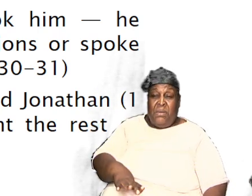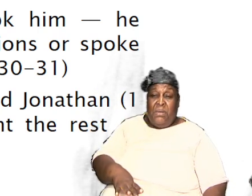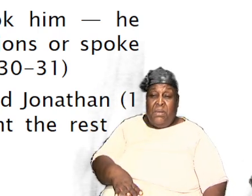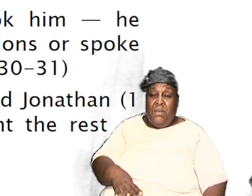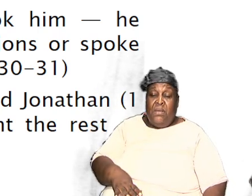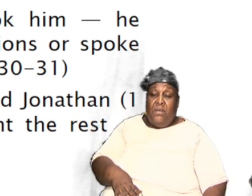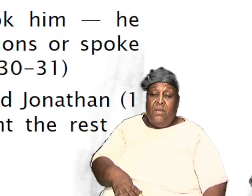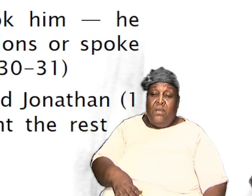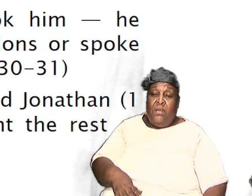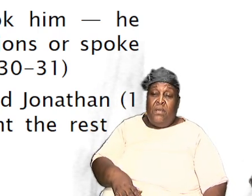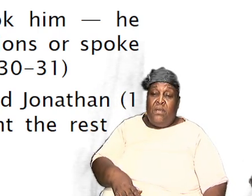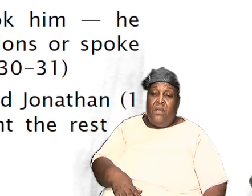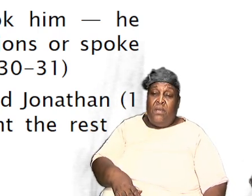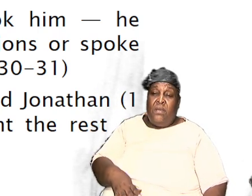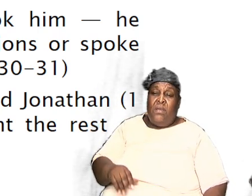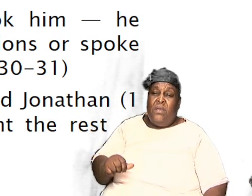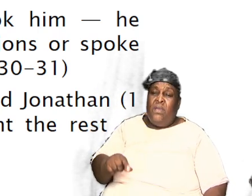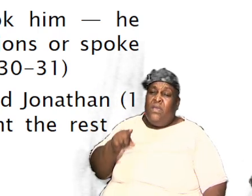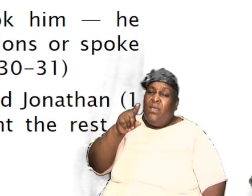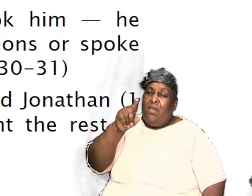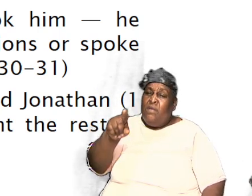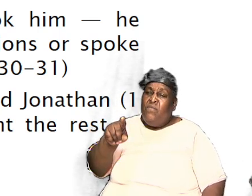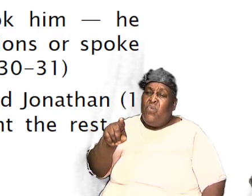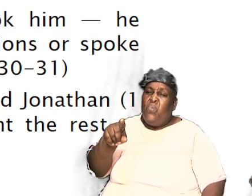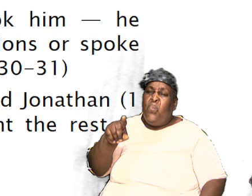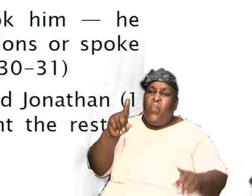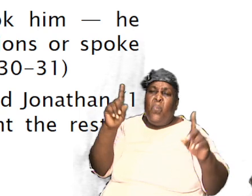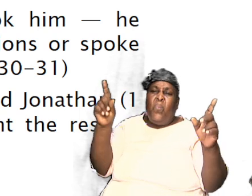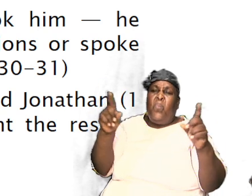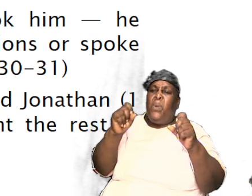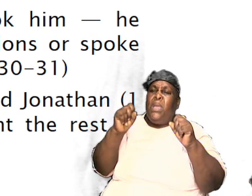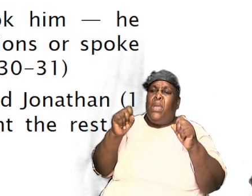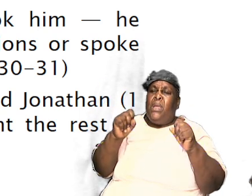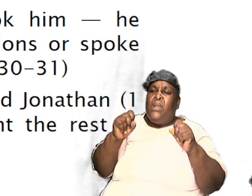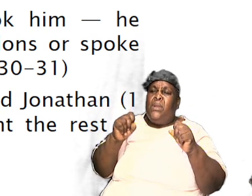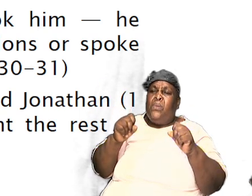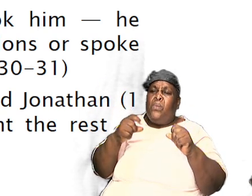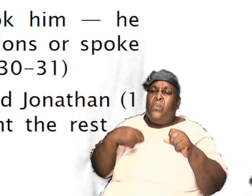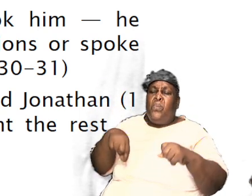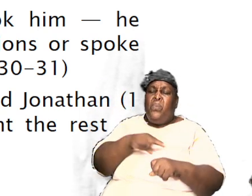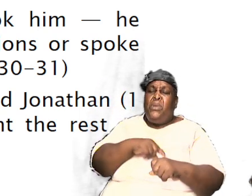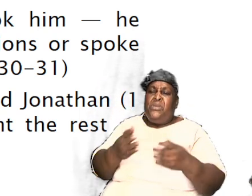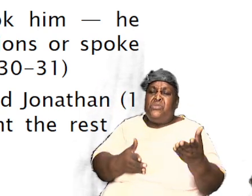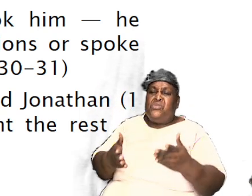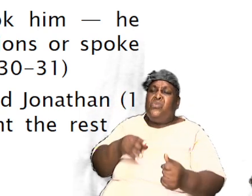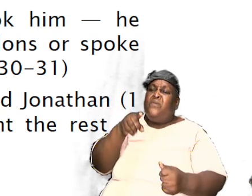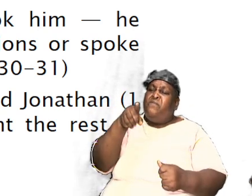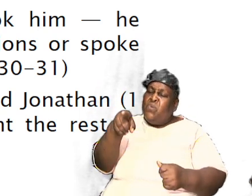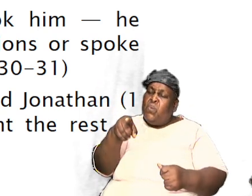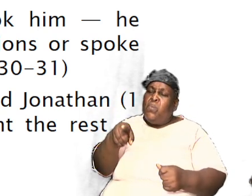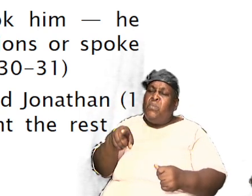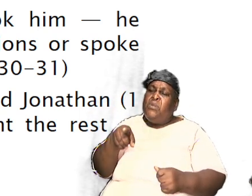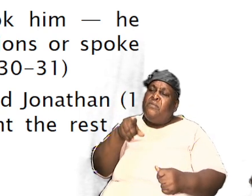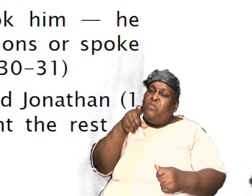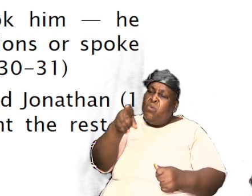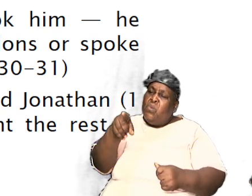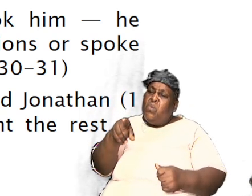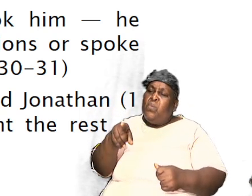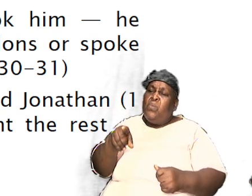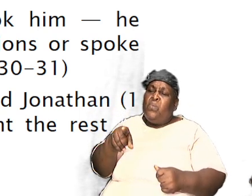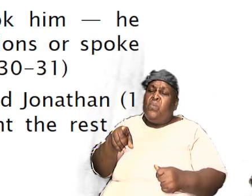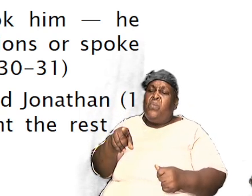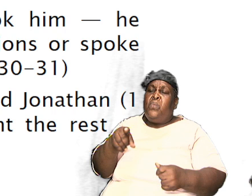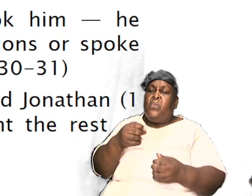then we will serve you." The man was behind the armies of the Lord. So that Lord left him, and he